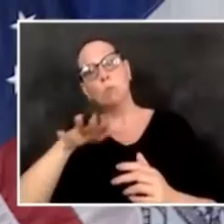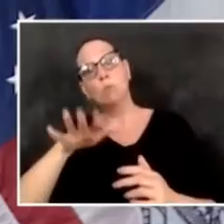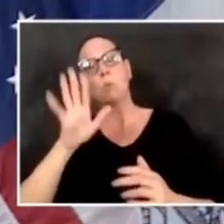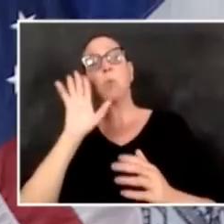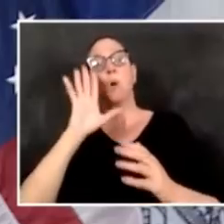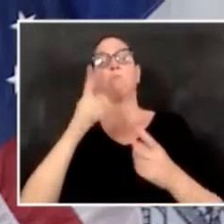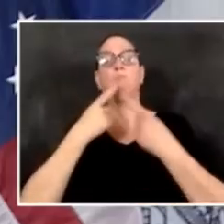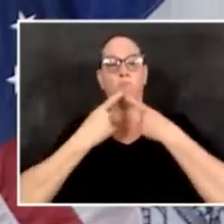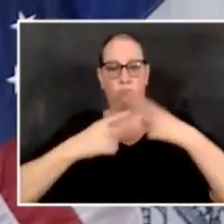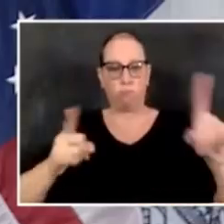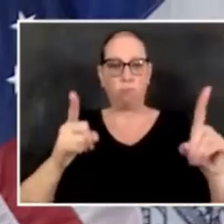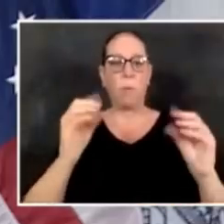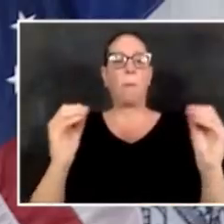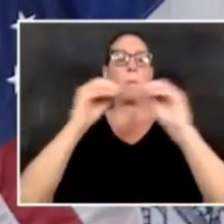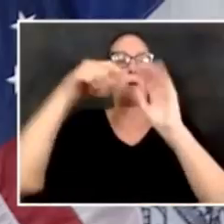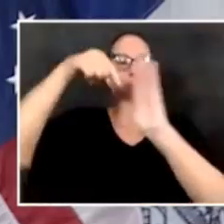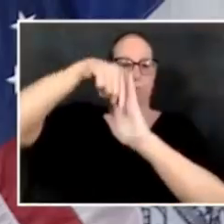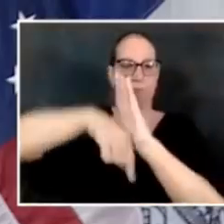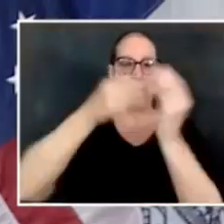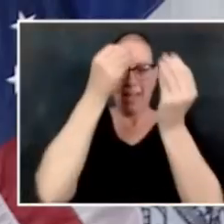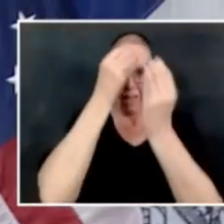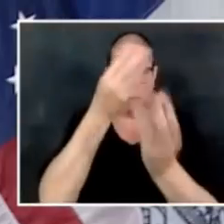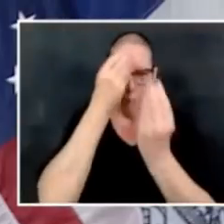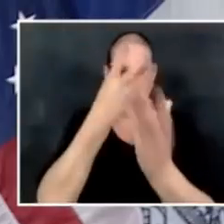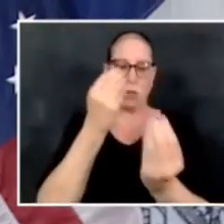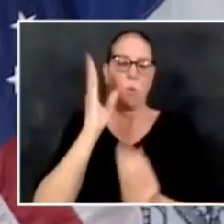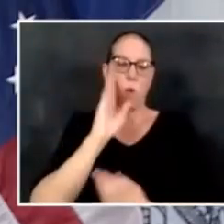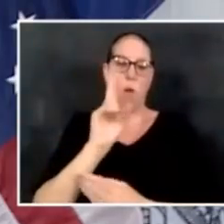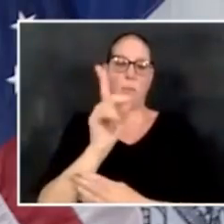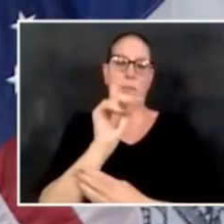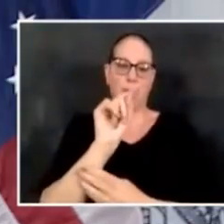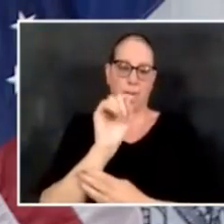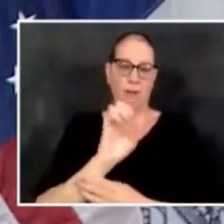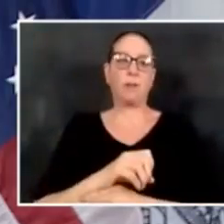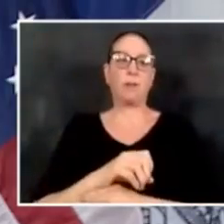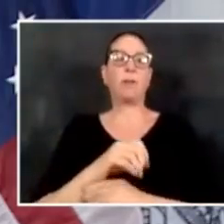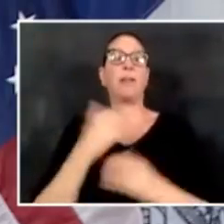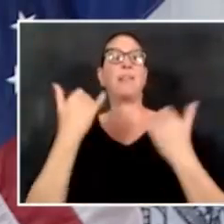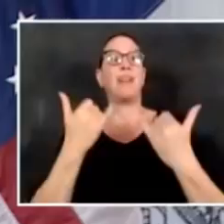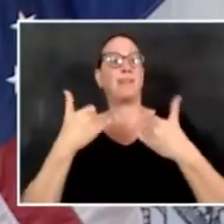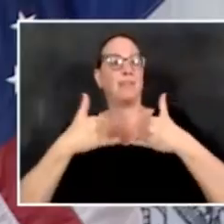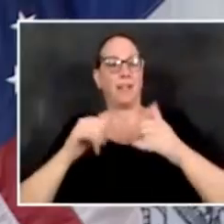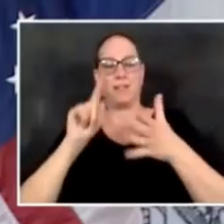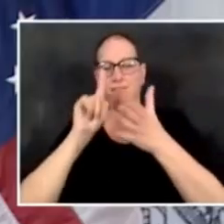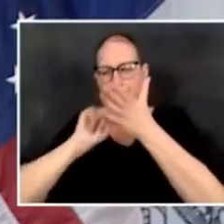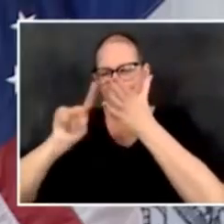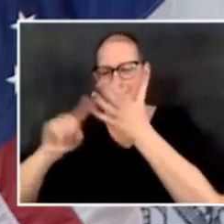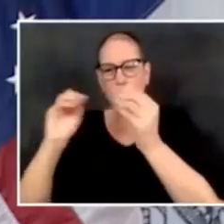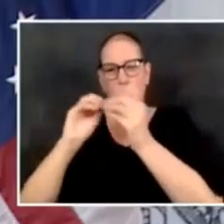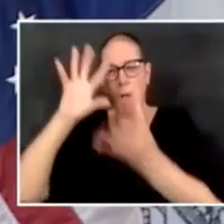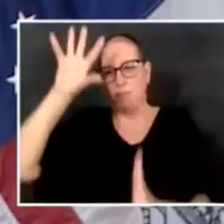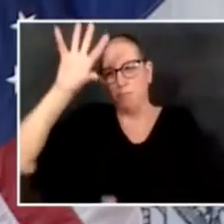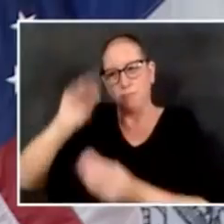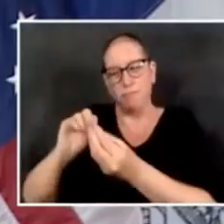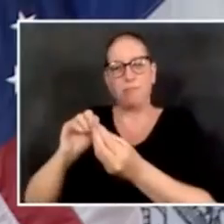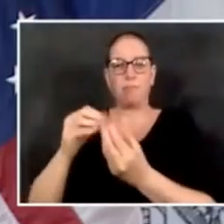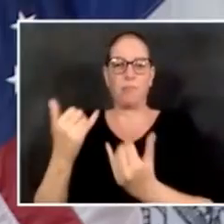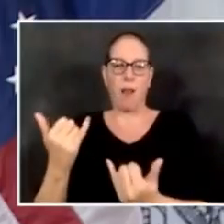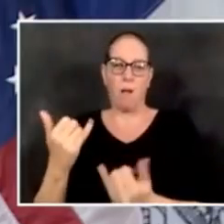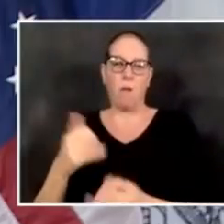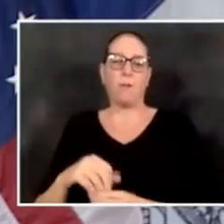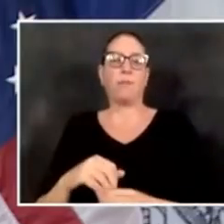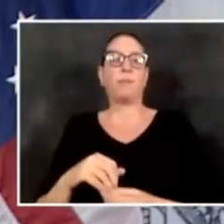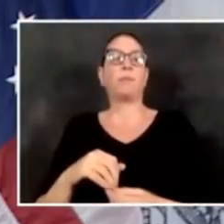even as different parks. We're just working through the requests that we have received, as well as working it through legal. But for